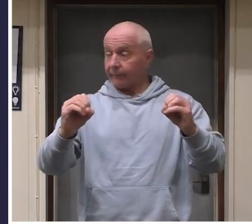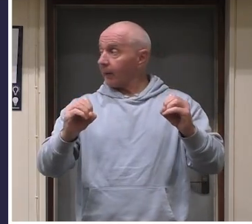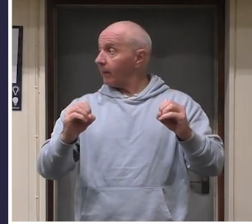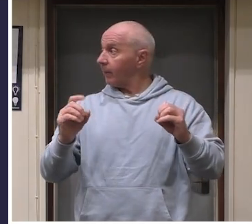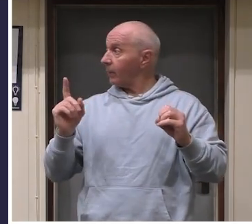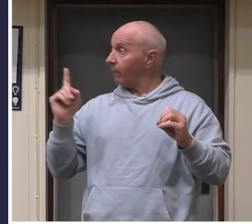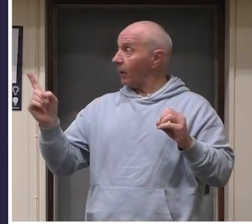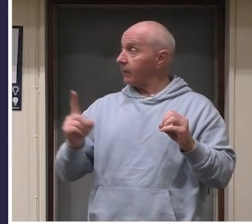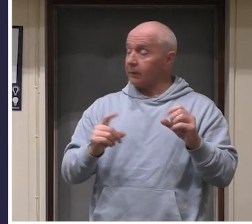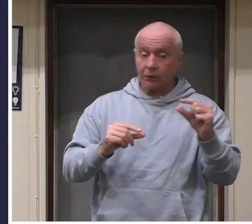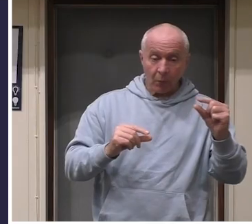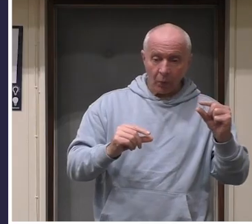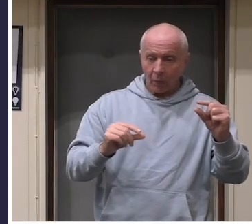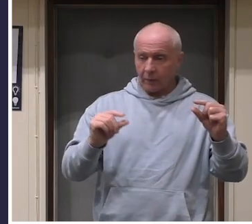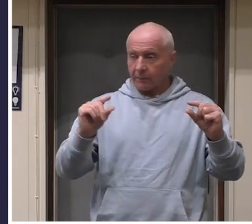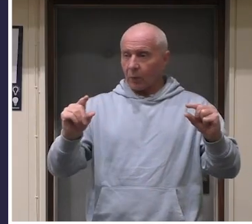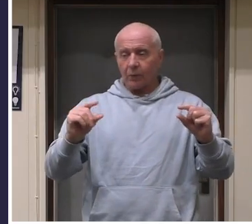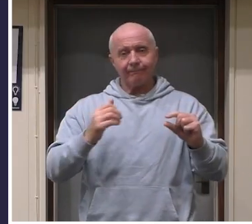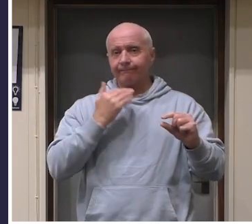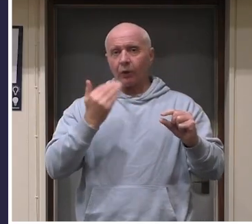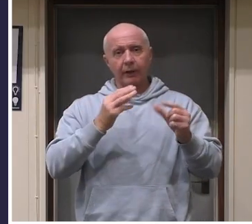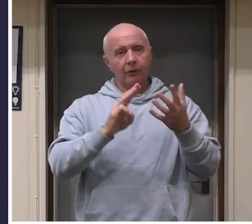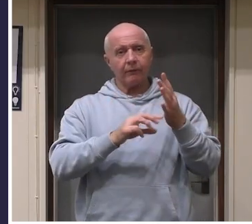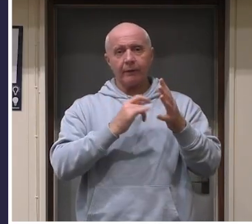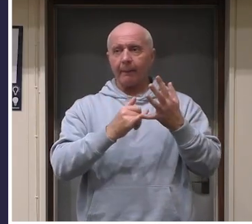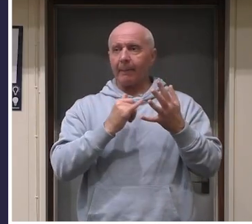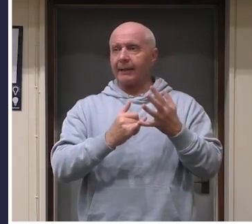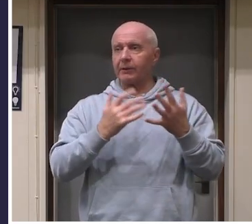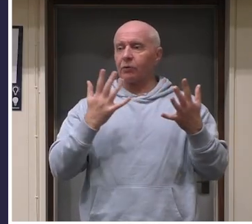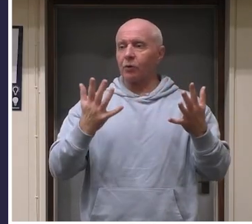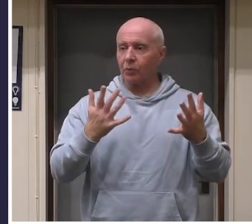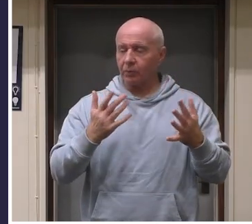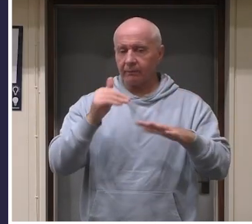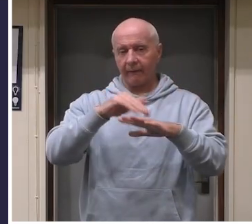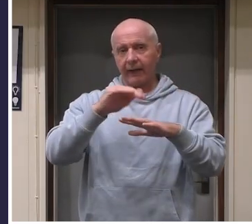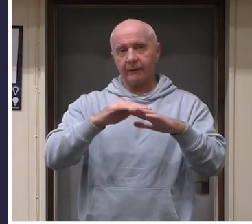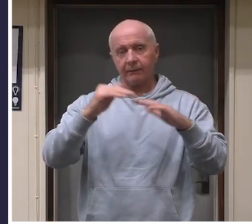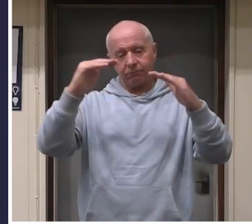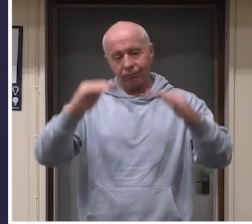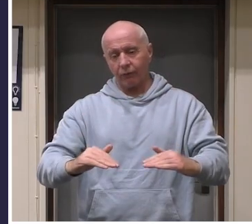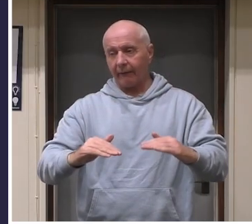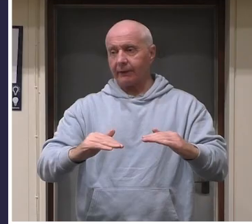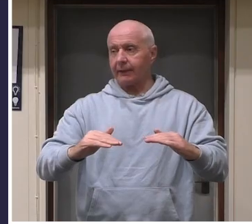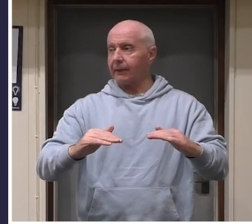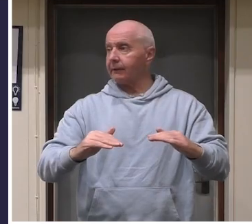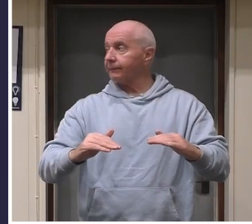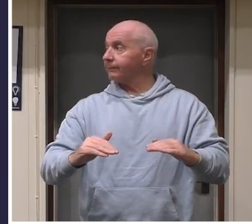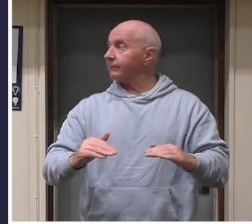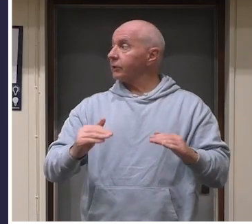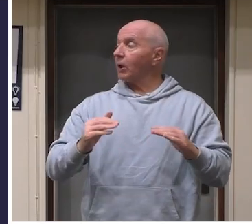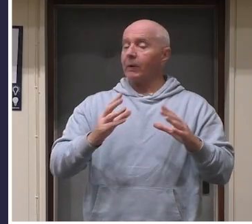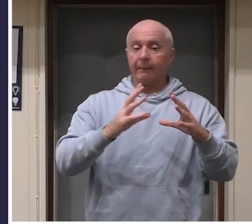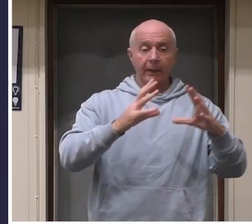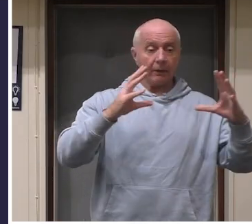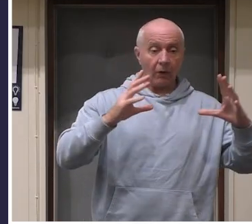these small objects do not have enough mass to have any gravitational effect. So we need to take larger,